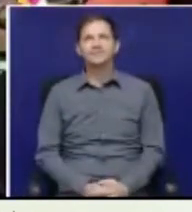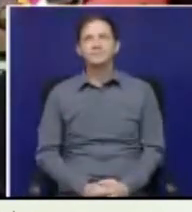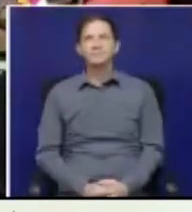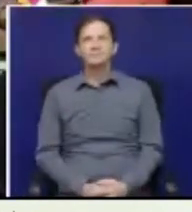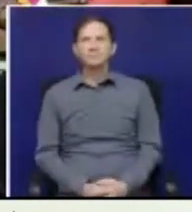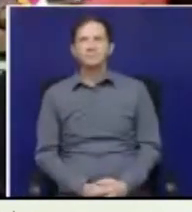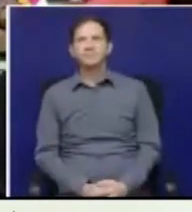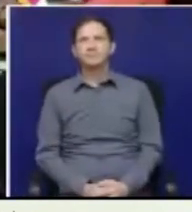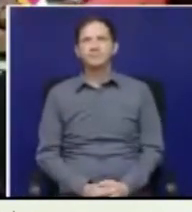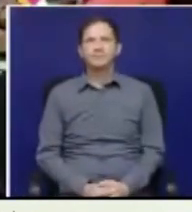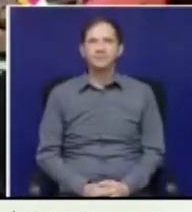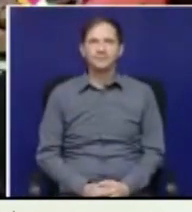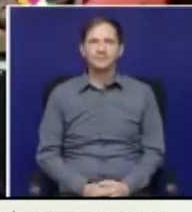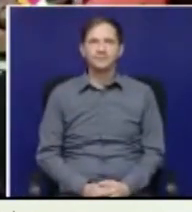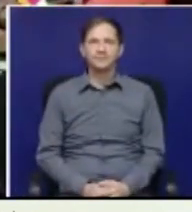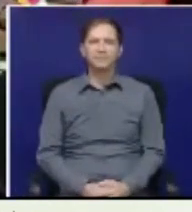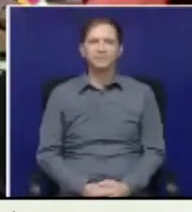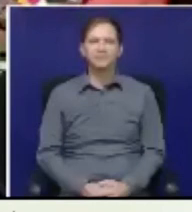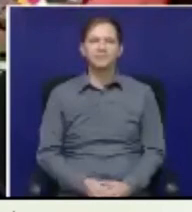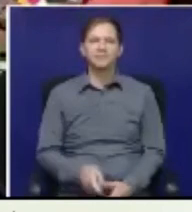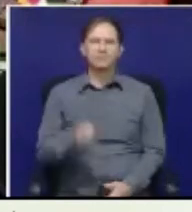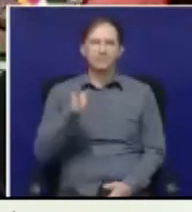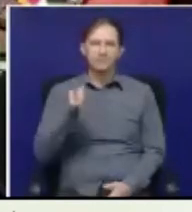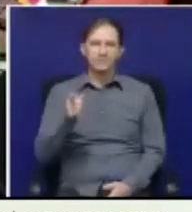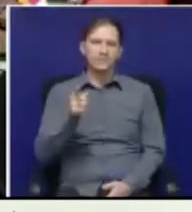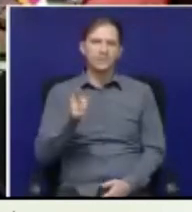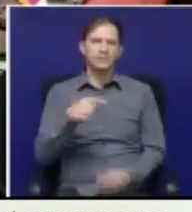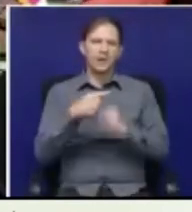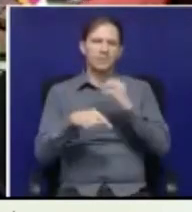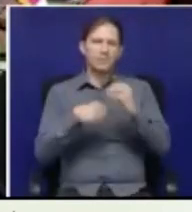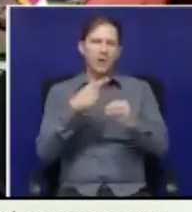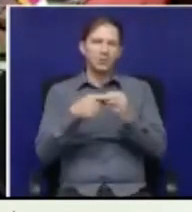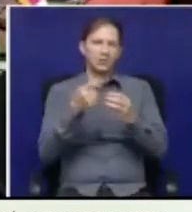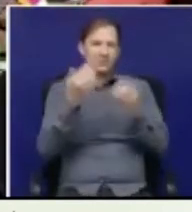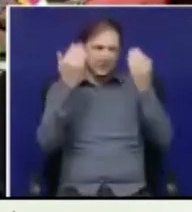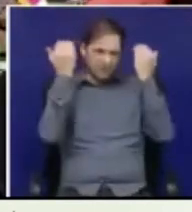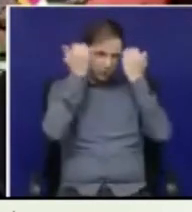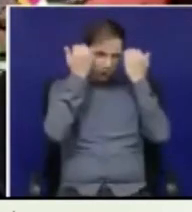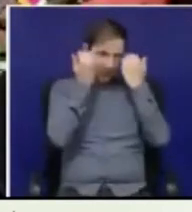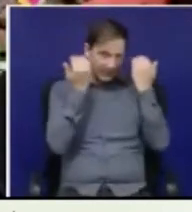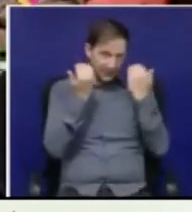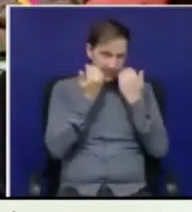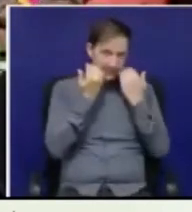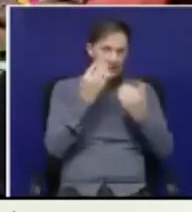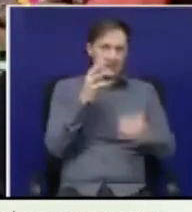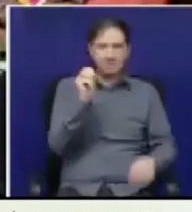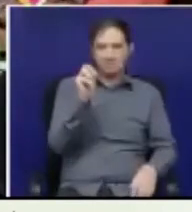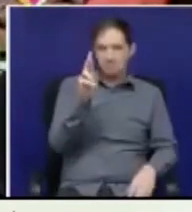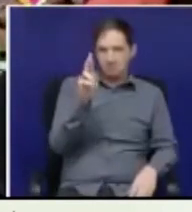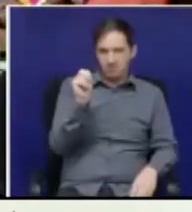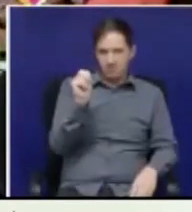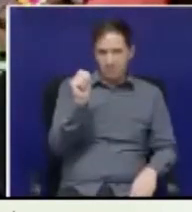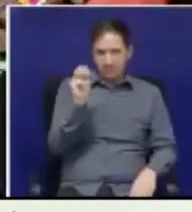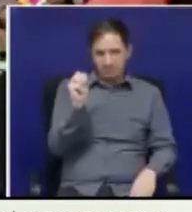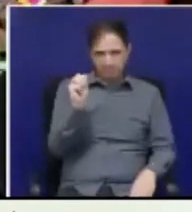Let me start with the judgment of Judge Madlanga in the Supreme Court in the Constitutional Court.